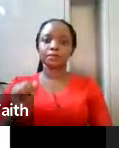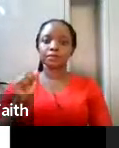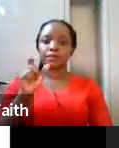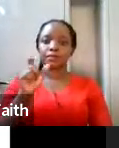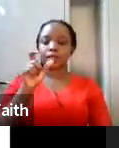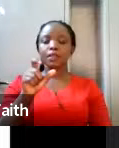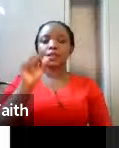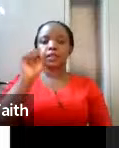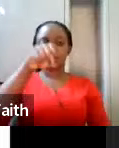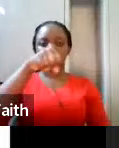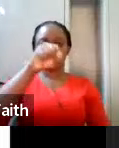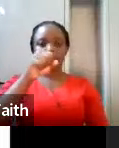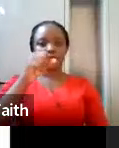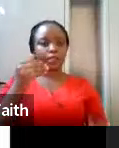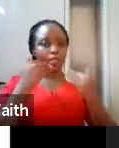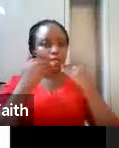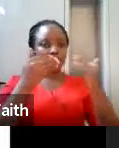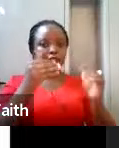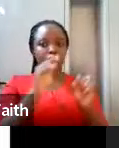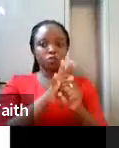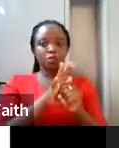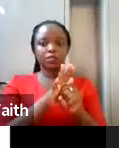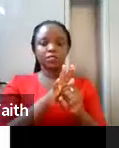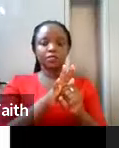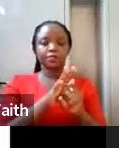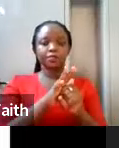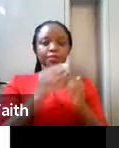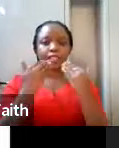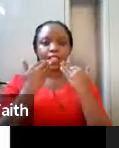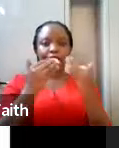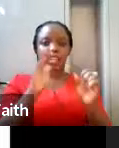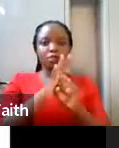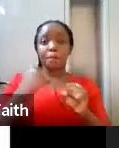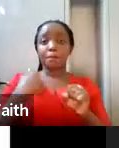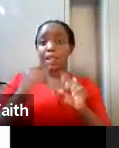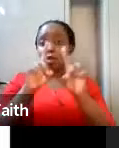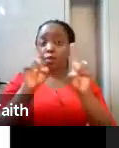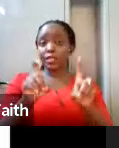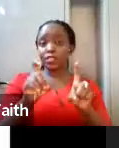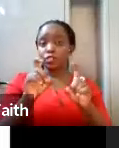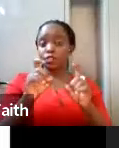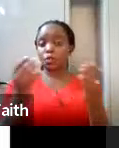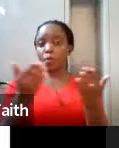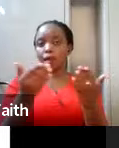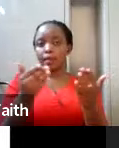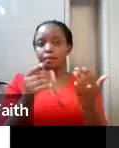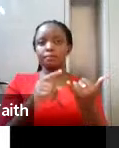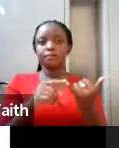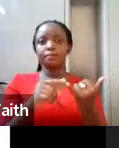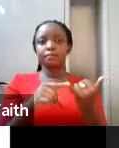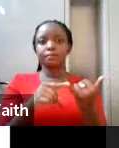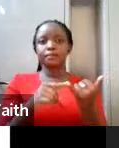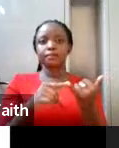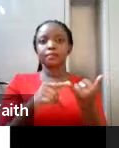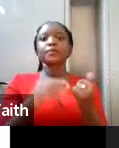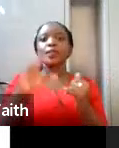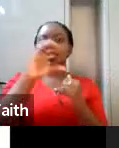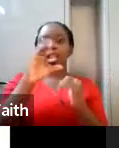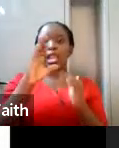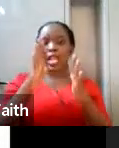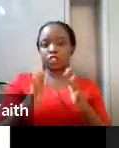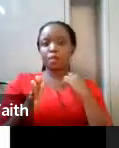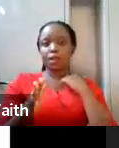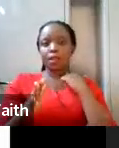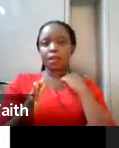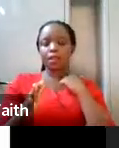Yes, thank you. Thank you so much. My question is on our customers.